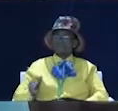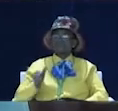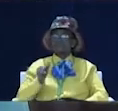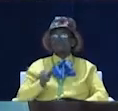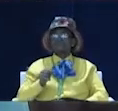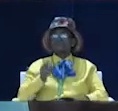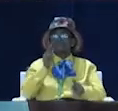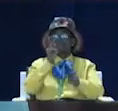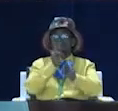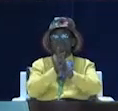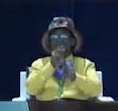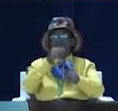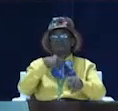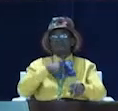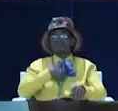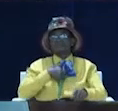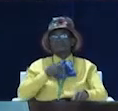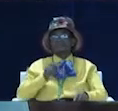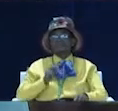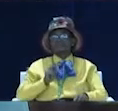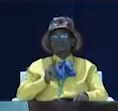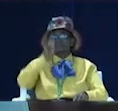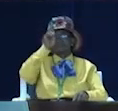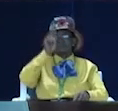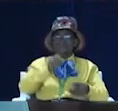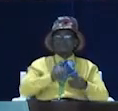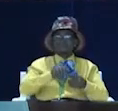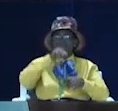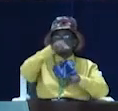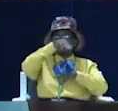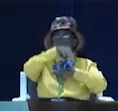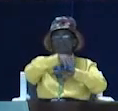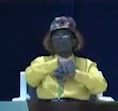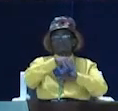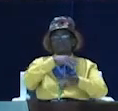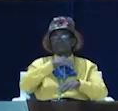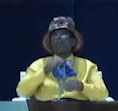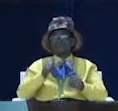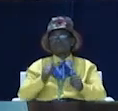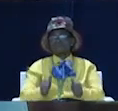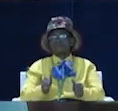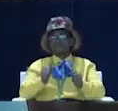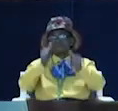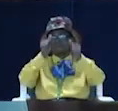Pick me up tonight and promote me everlastingly.